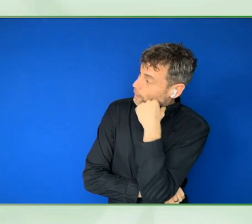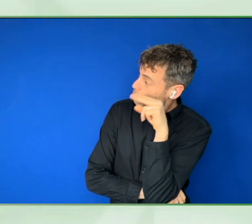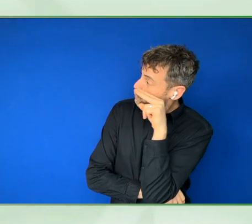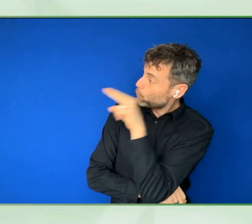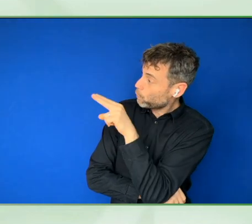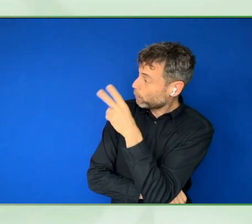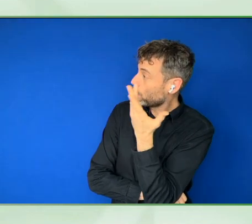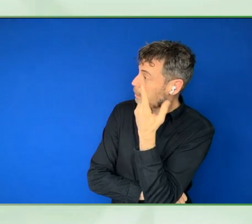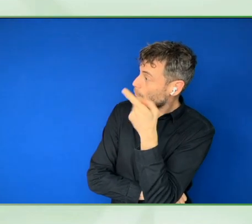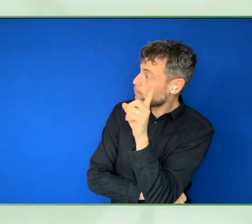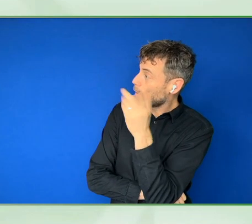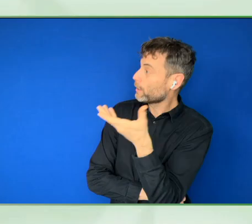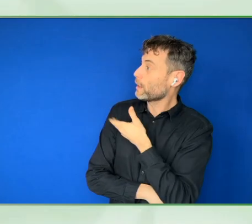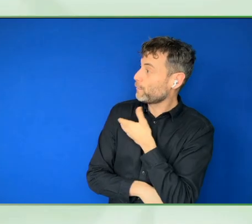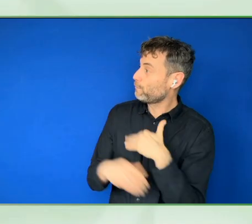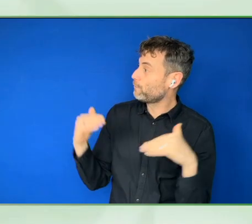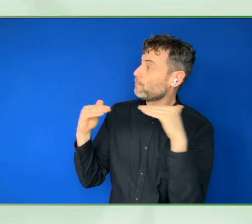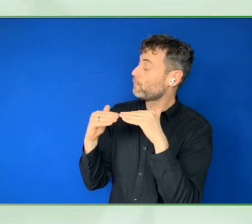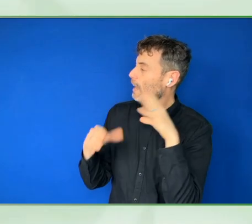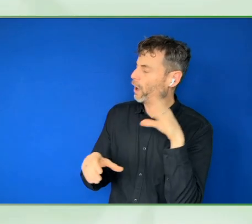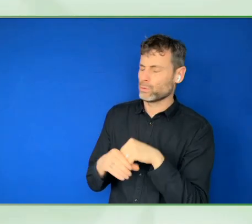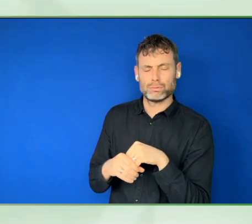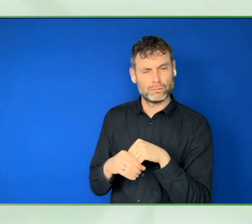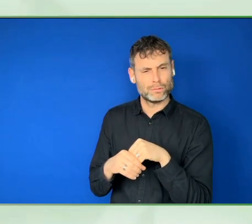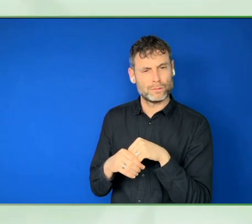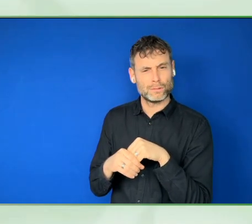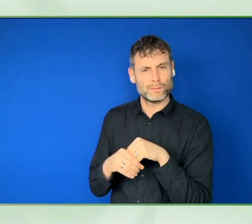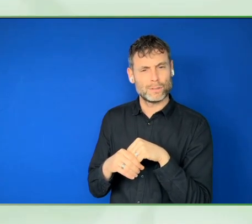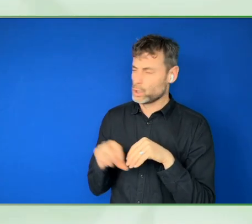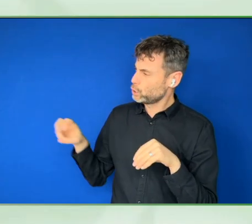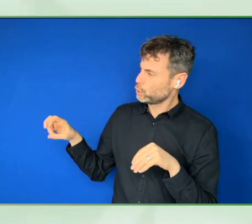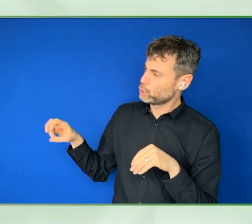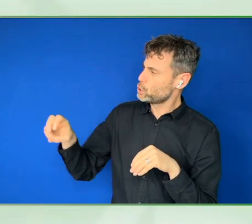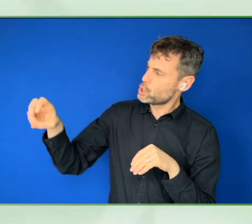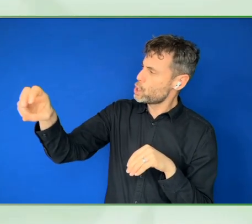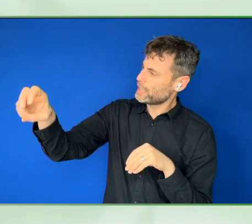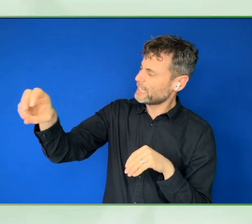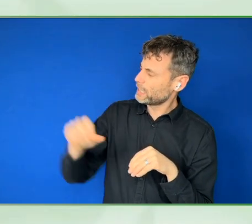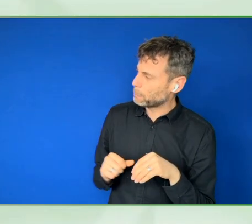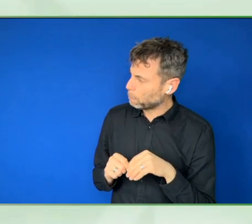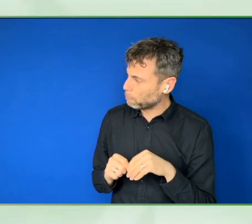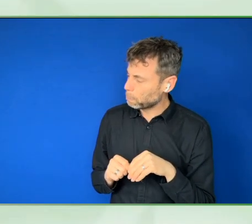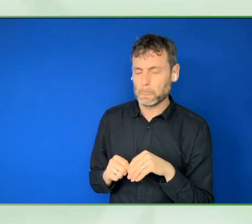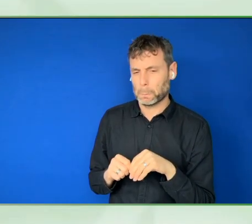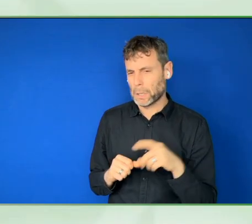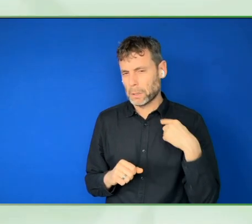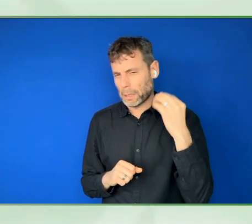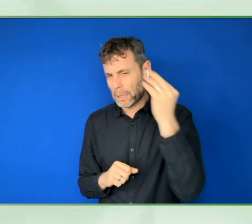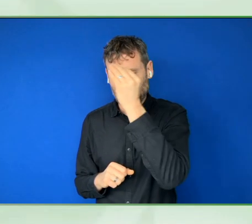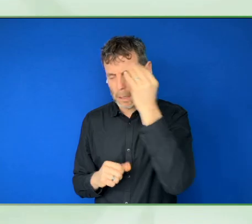So my thoughts are that we need to come back to the CRPD basics. All that messaging around